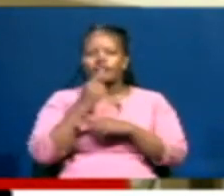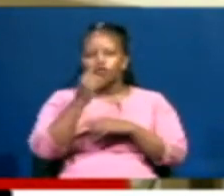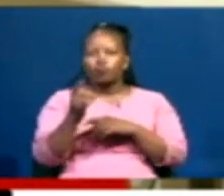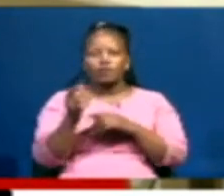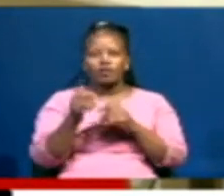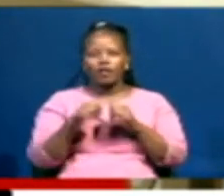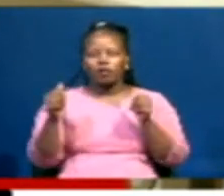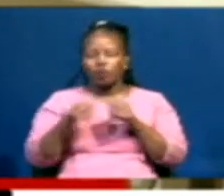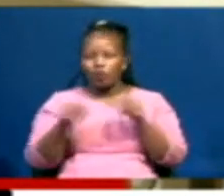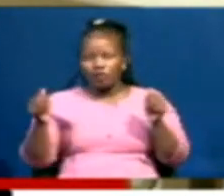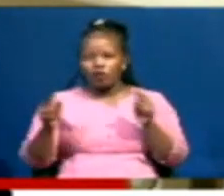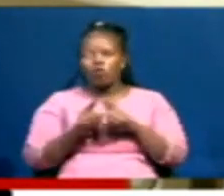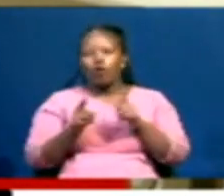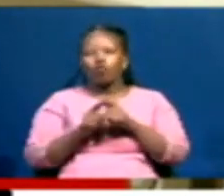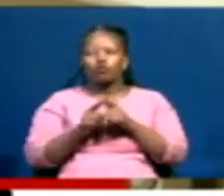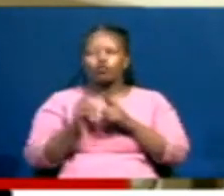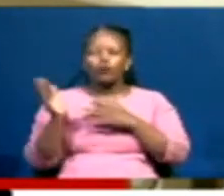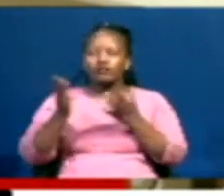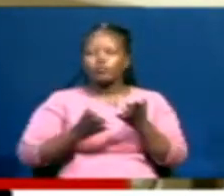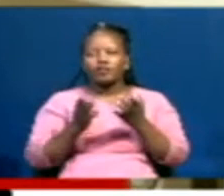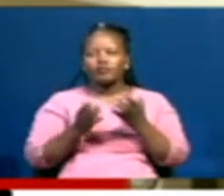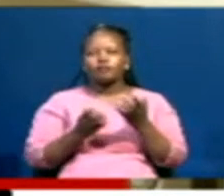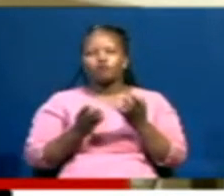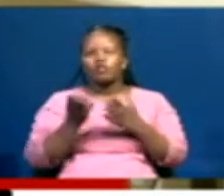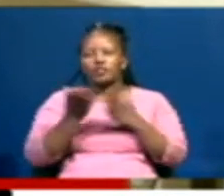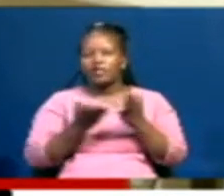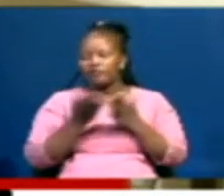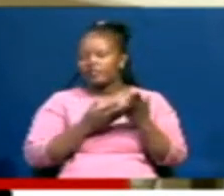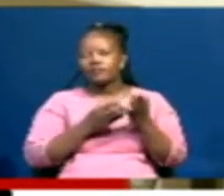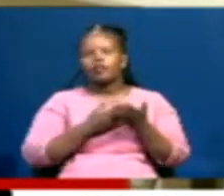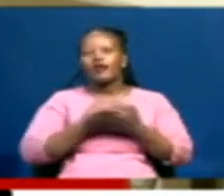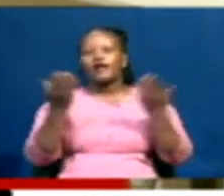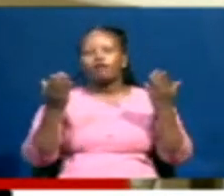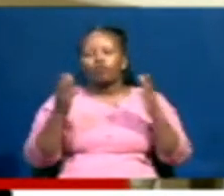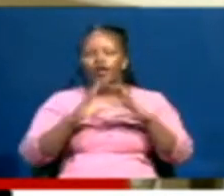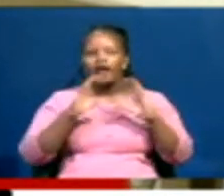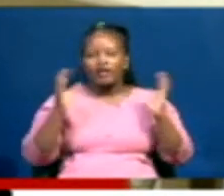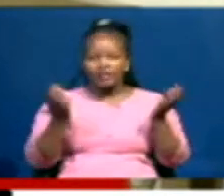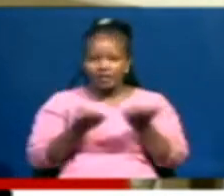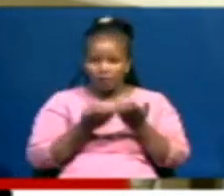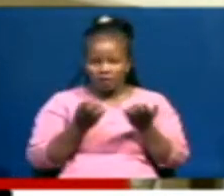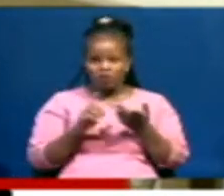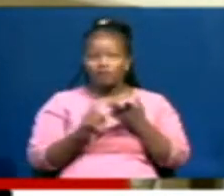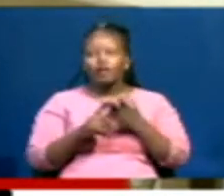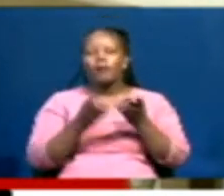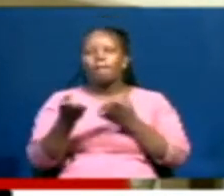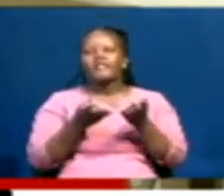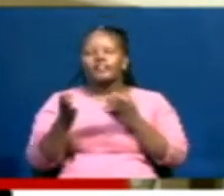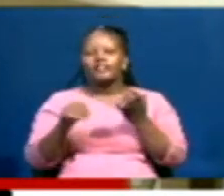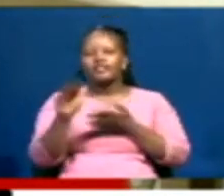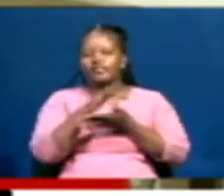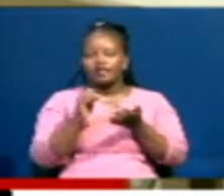export services by our professionals across the world. The business process outsourcing centers can be located here in